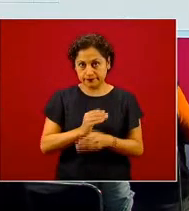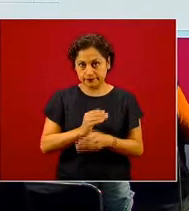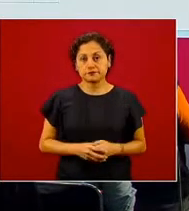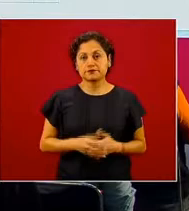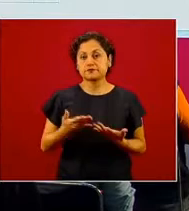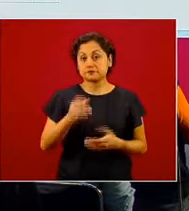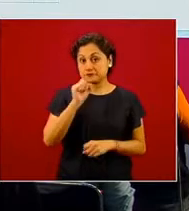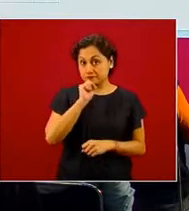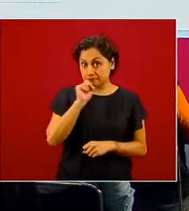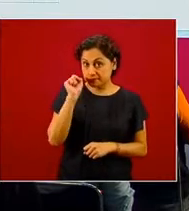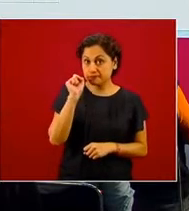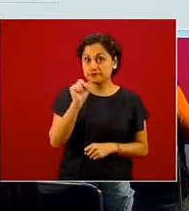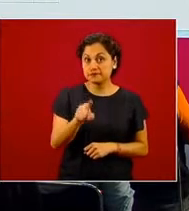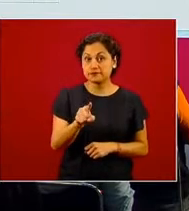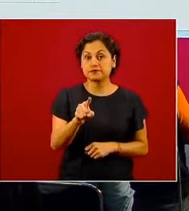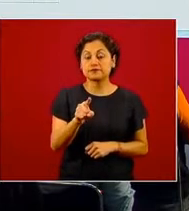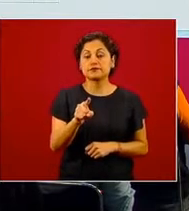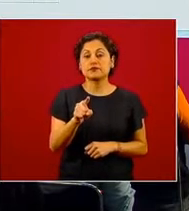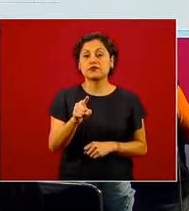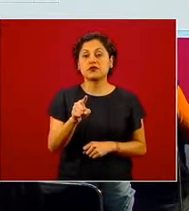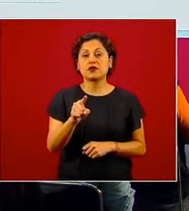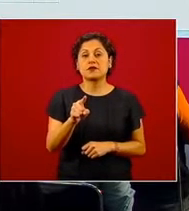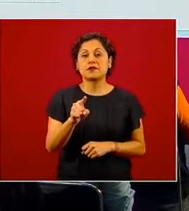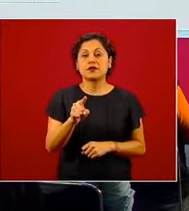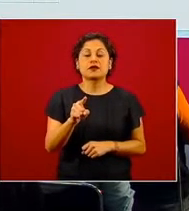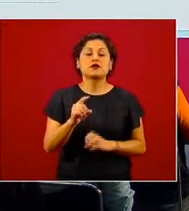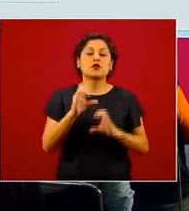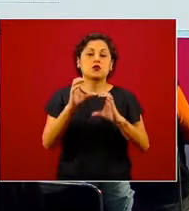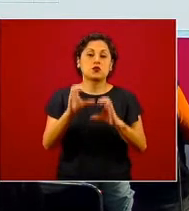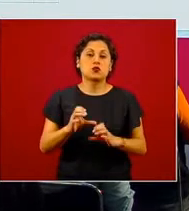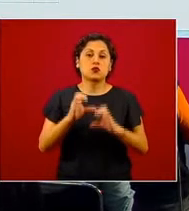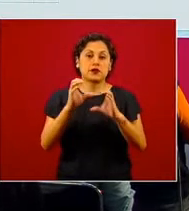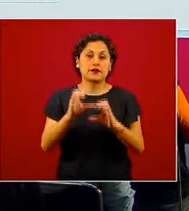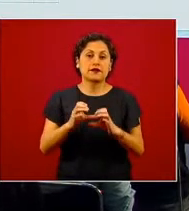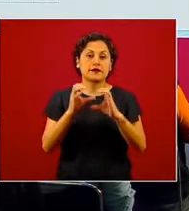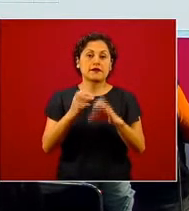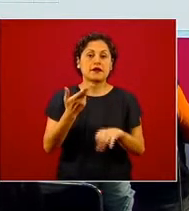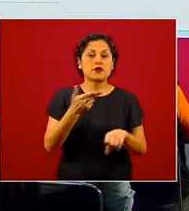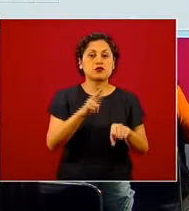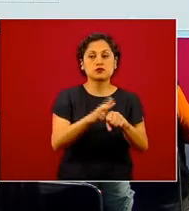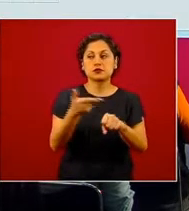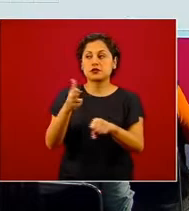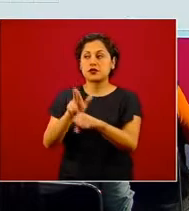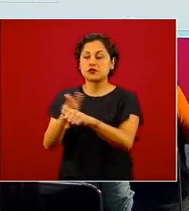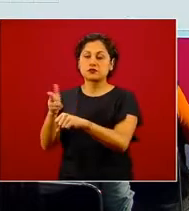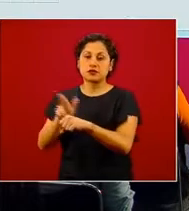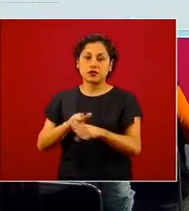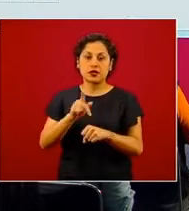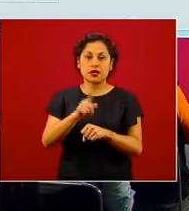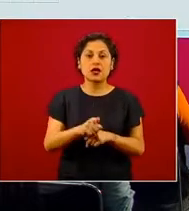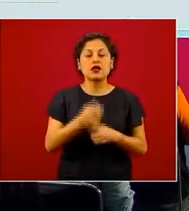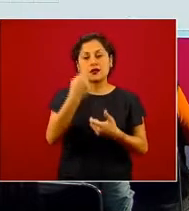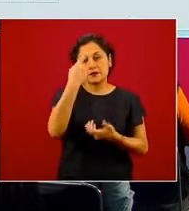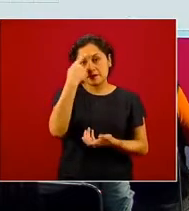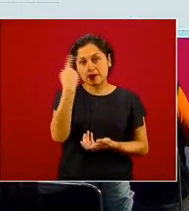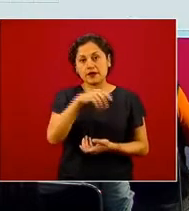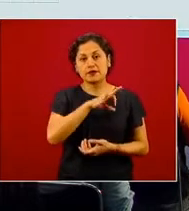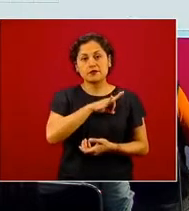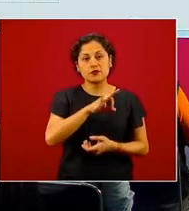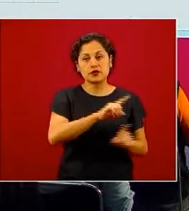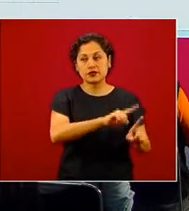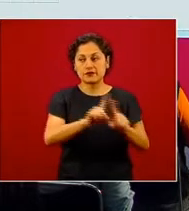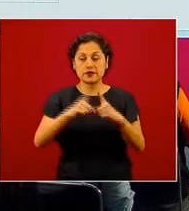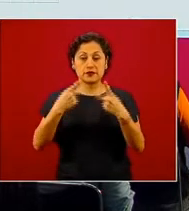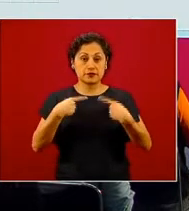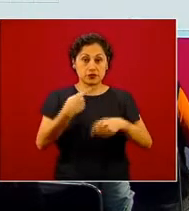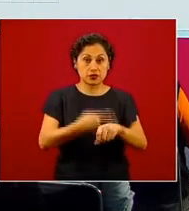infection, and as well reduce the burden on hospitals so that we could serve any sick public better.